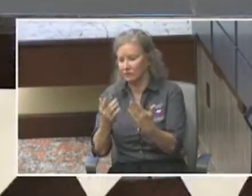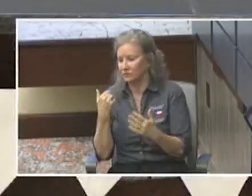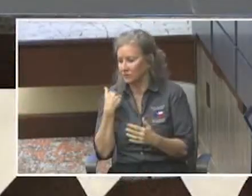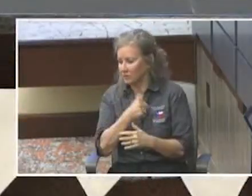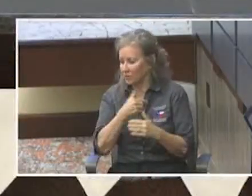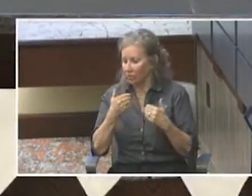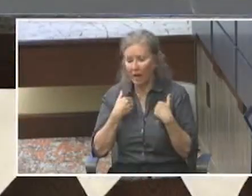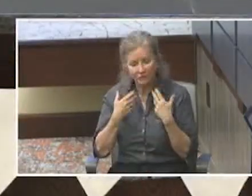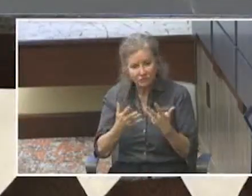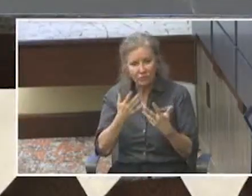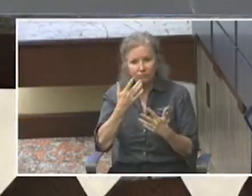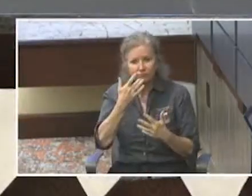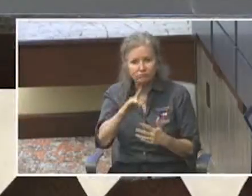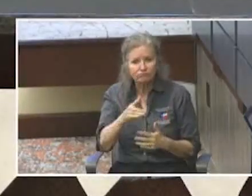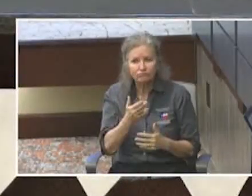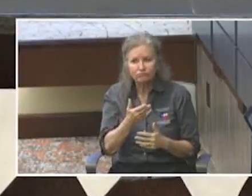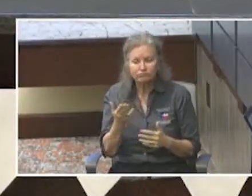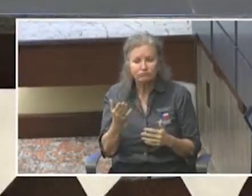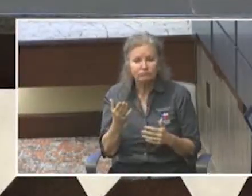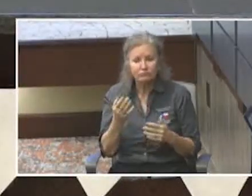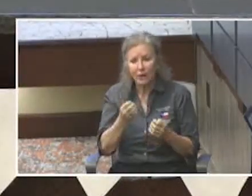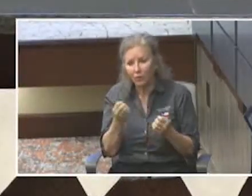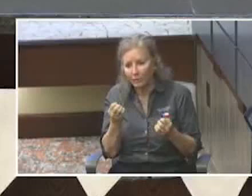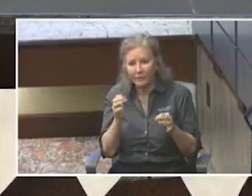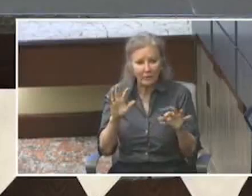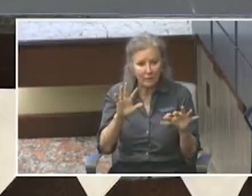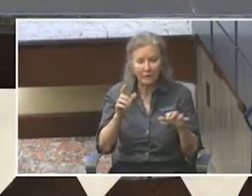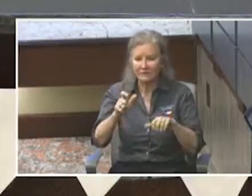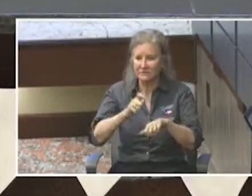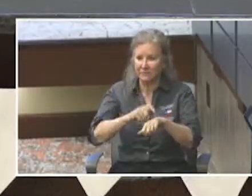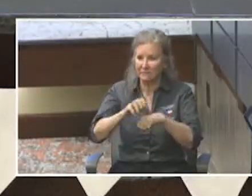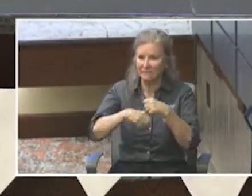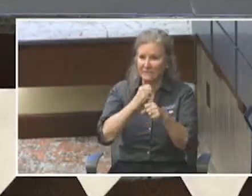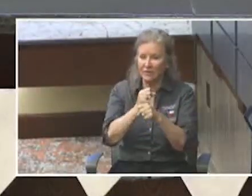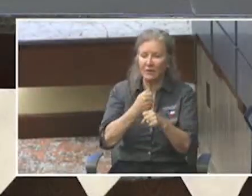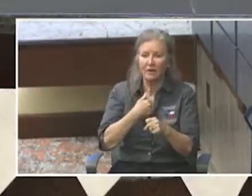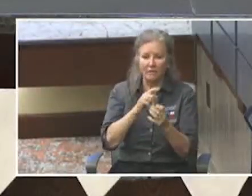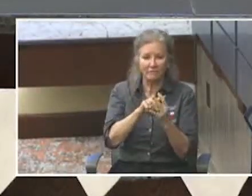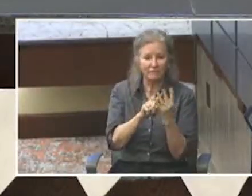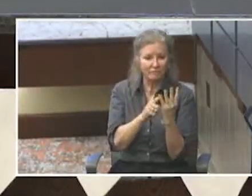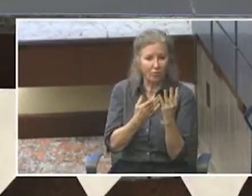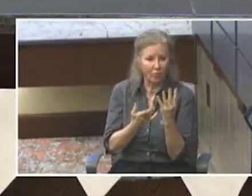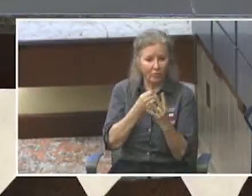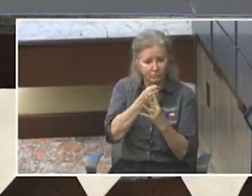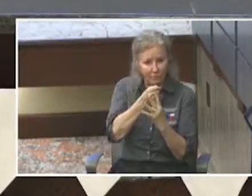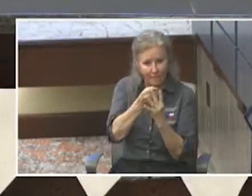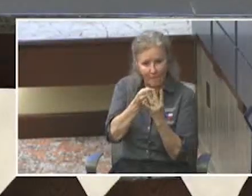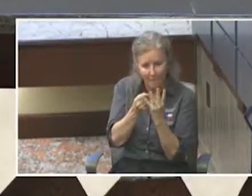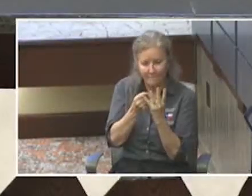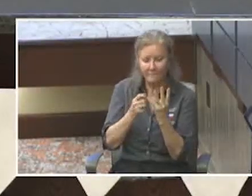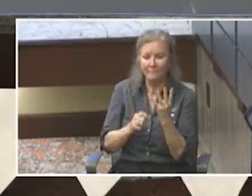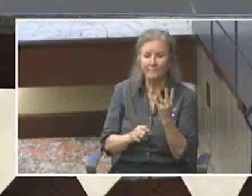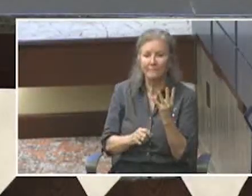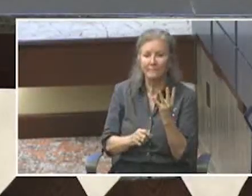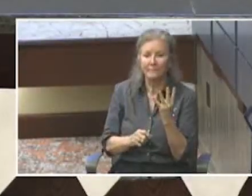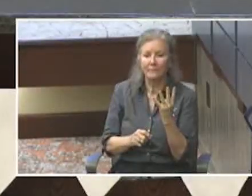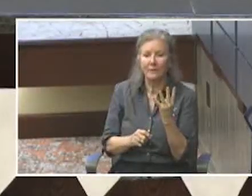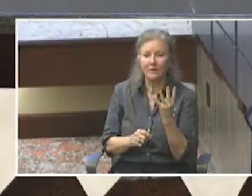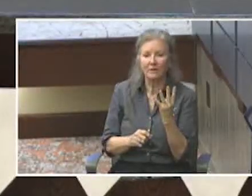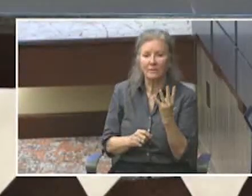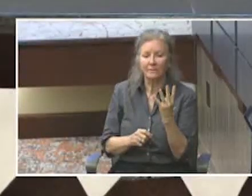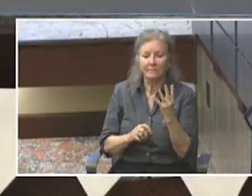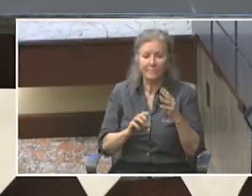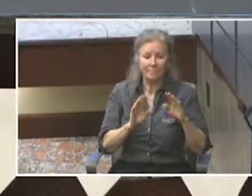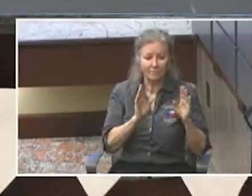serendipitous sort of sequence of equipment. I know we're buying equipment this time of year, and we had 4 in a row there on 108, 109,